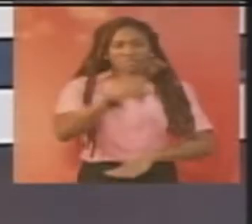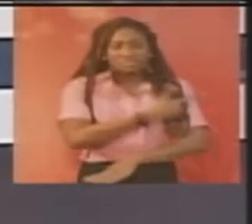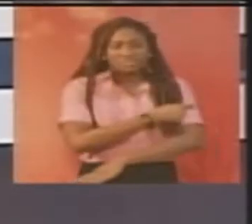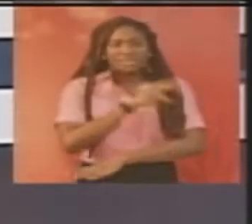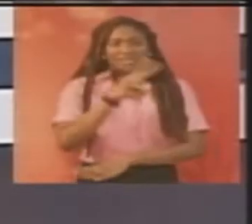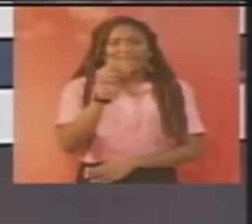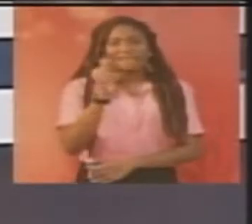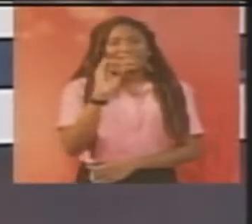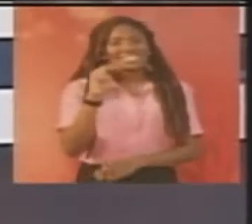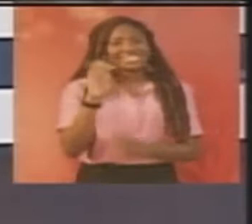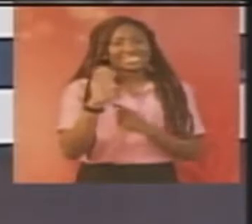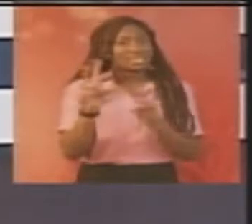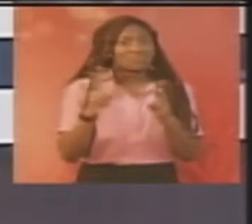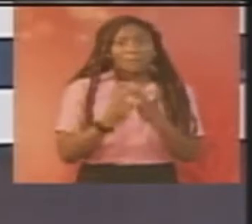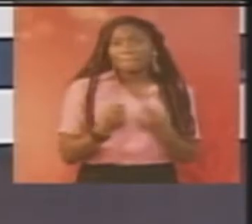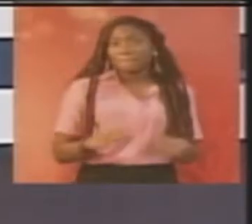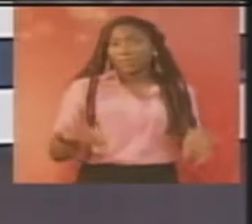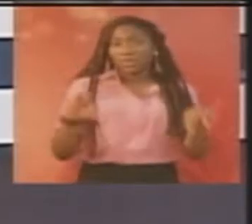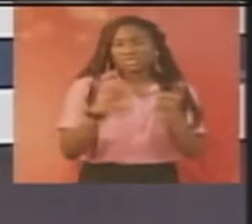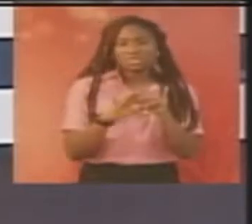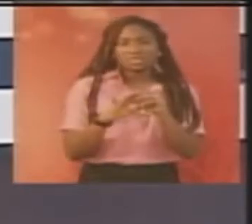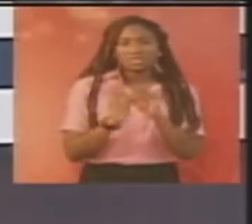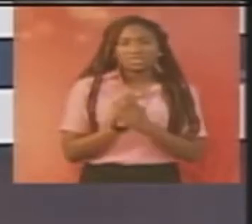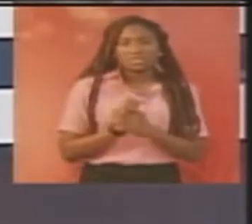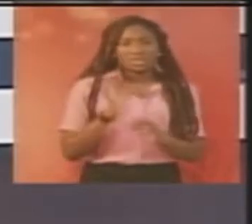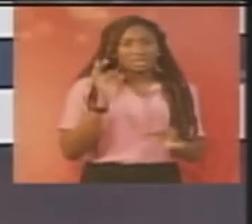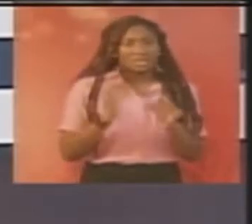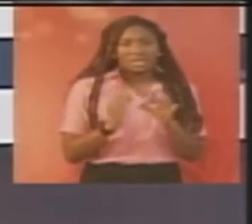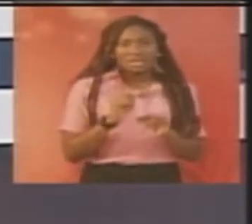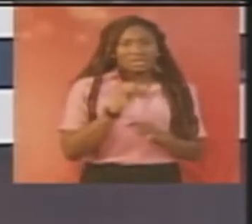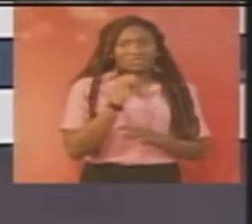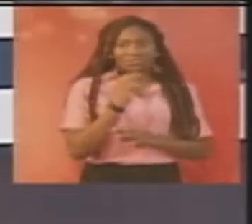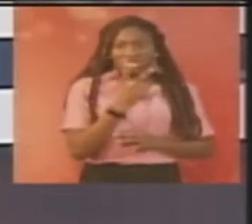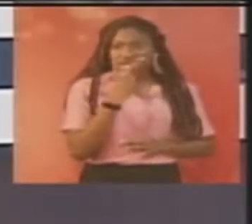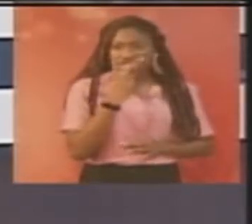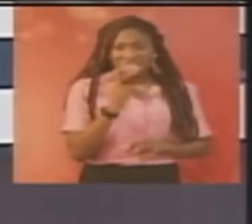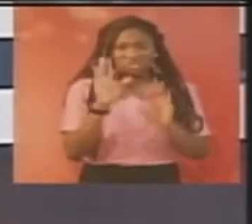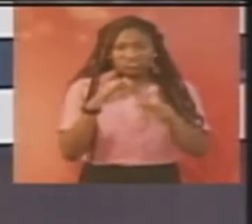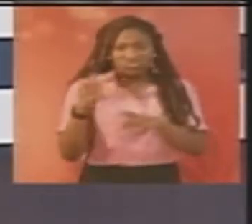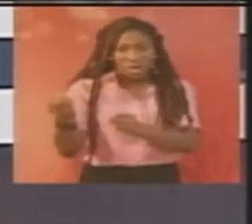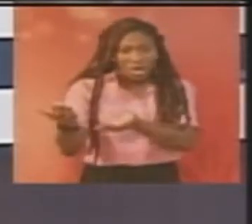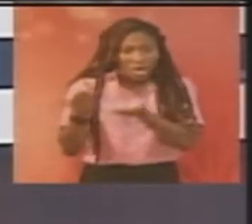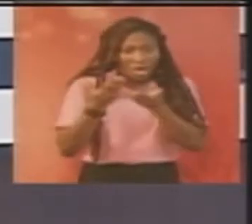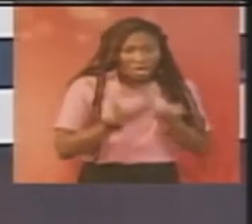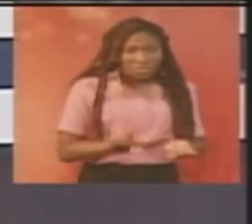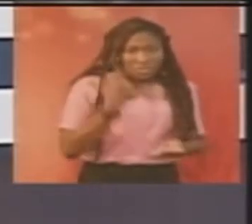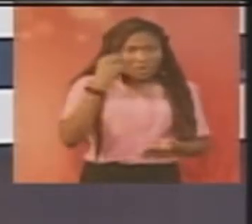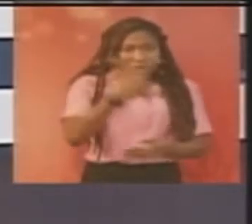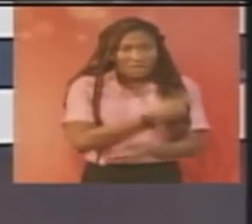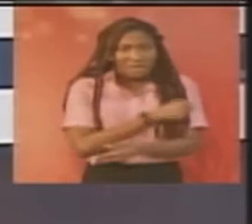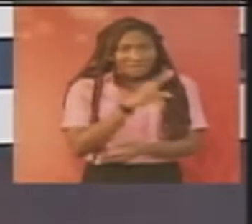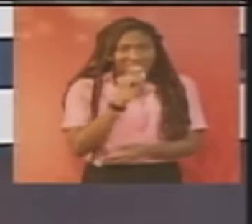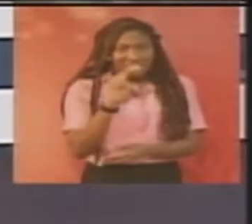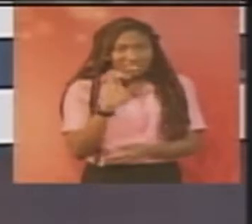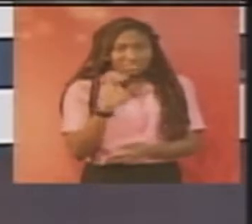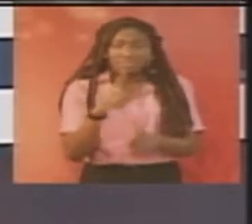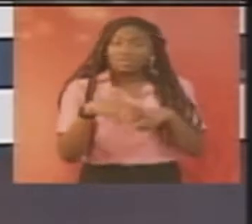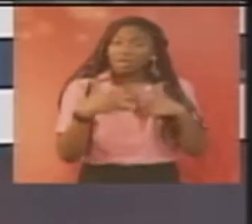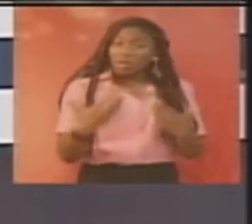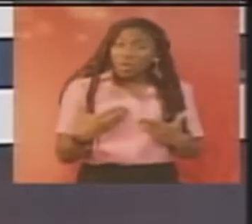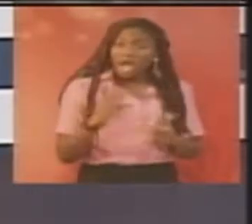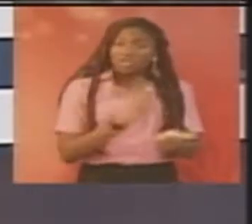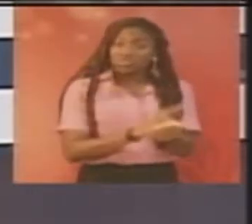don't see these children, sometimes the nurses have to go home, go in schools to get these children. But basically,